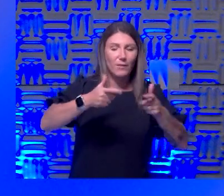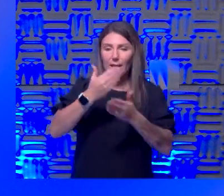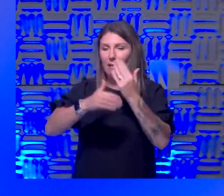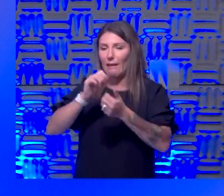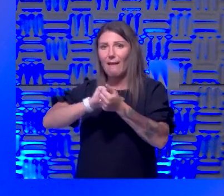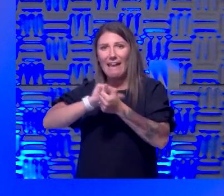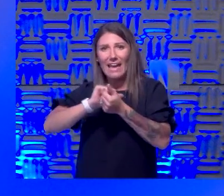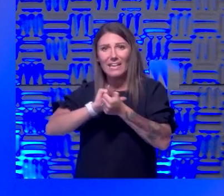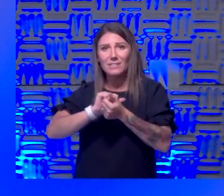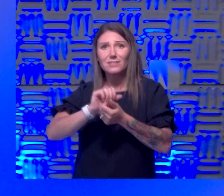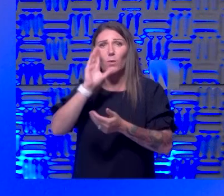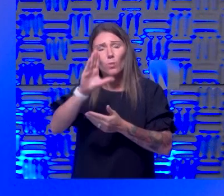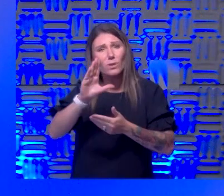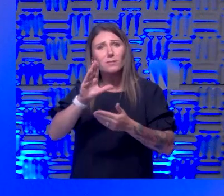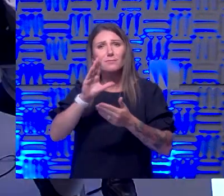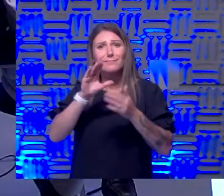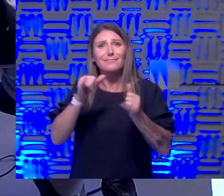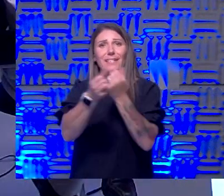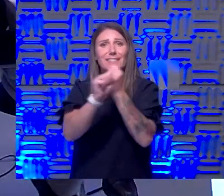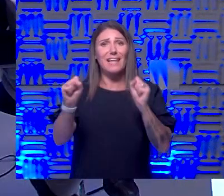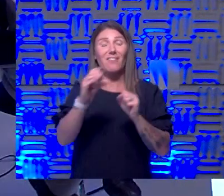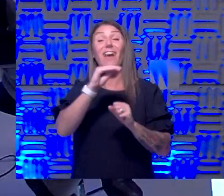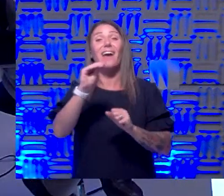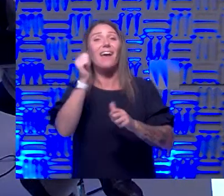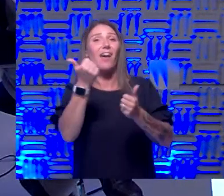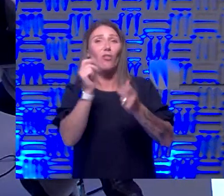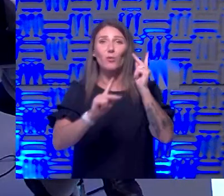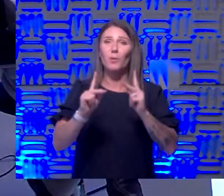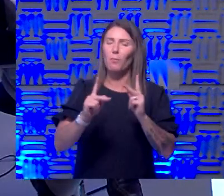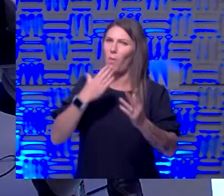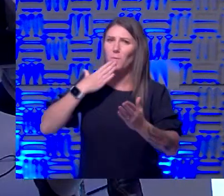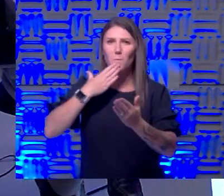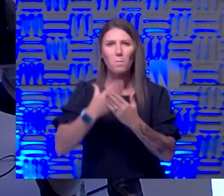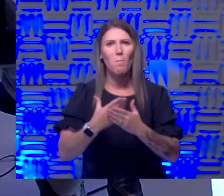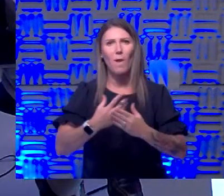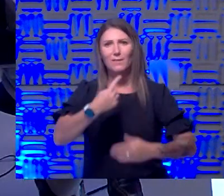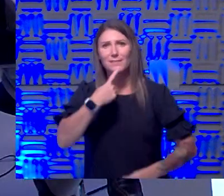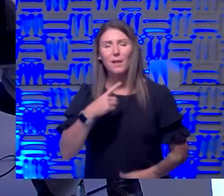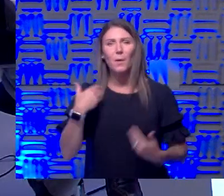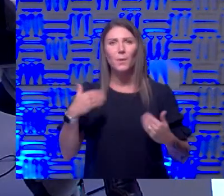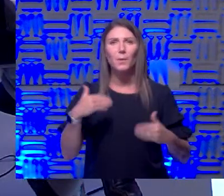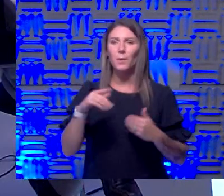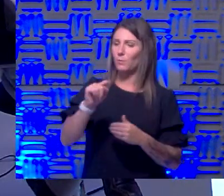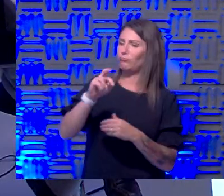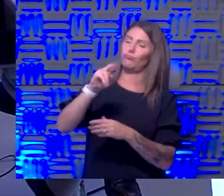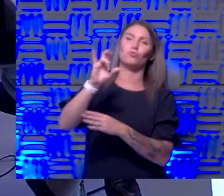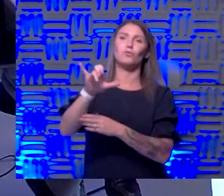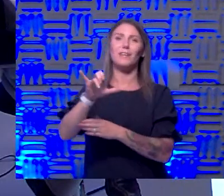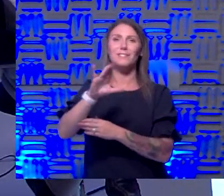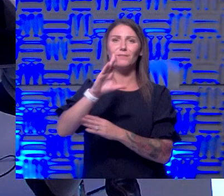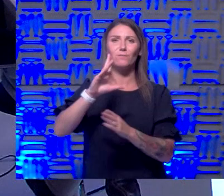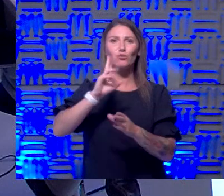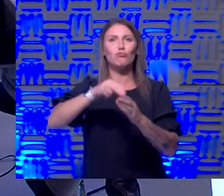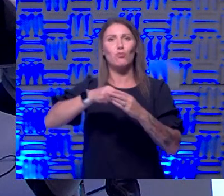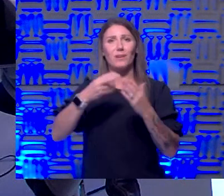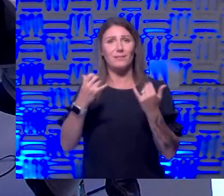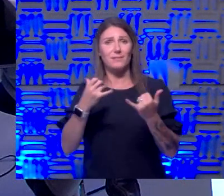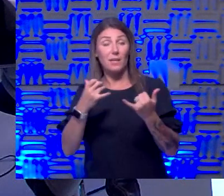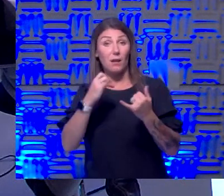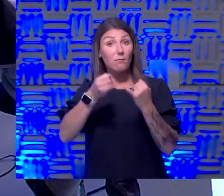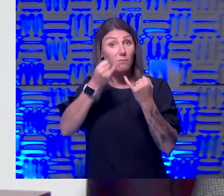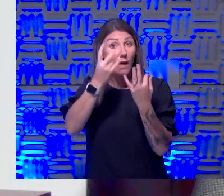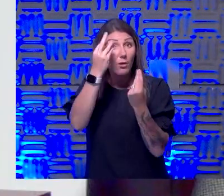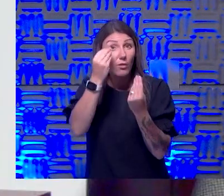other people while you're doing those things. Really well said. Tracey, thank you so much for coming on today. We appreciate it. Some final